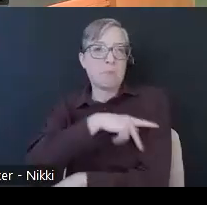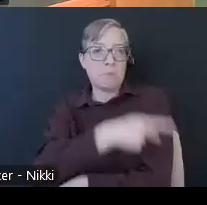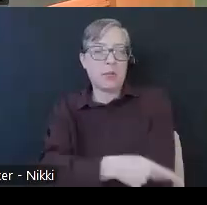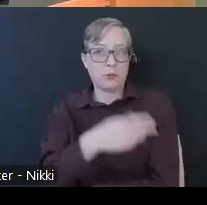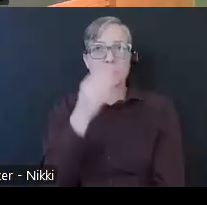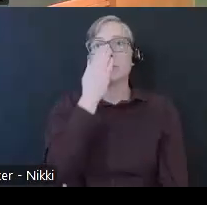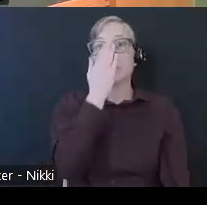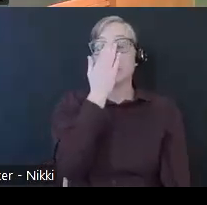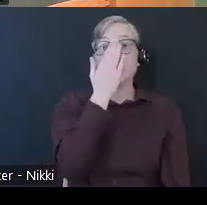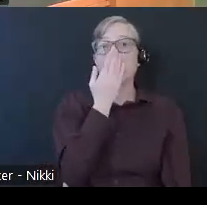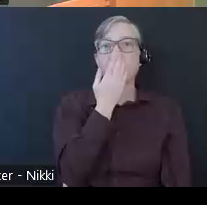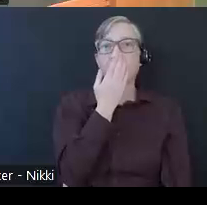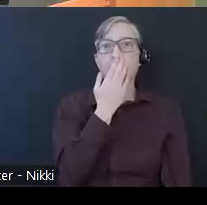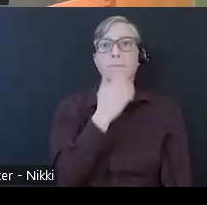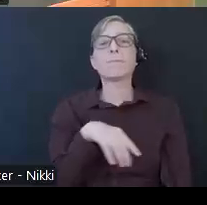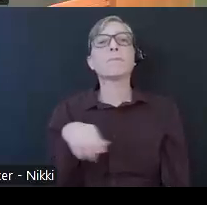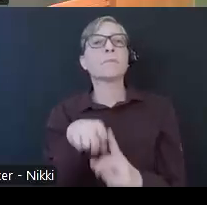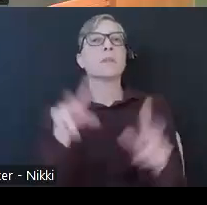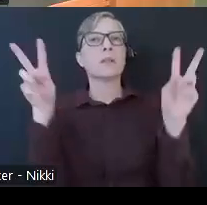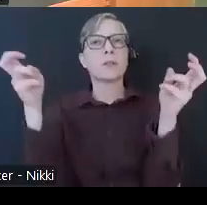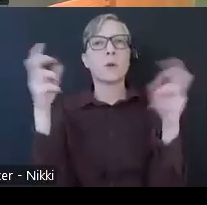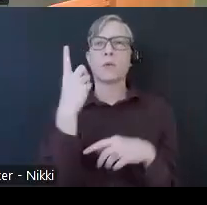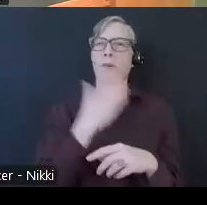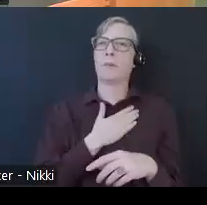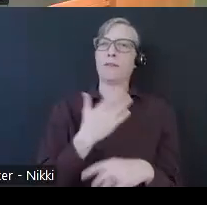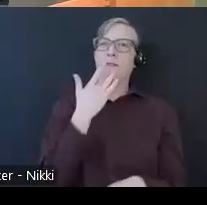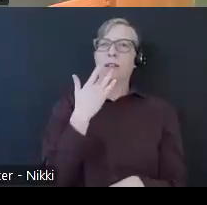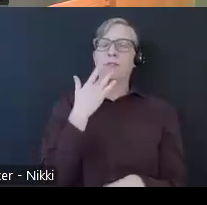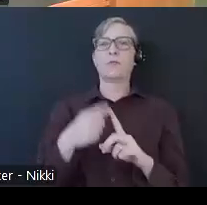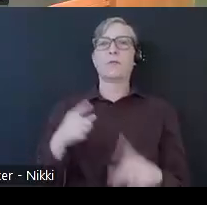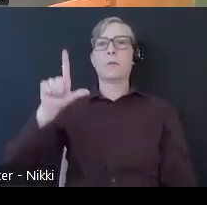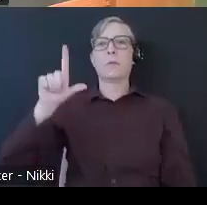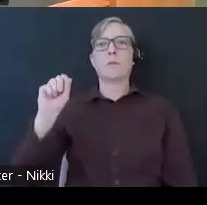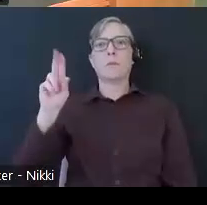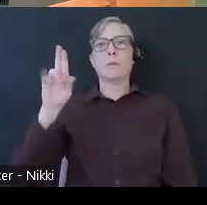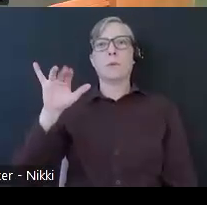This is one of my favorite quotes from Louis Pasteur about chance favoring the prepared mind.